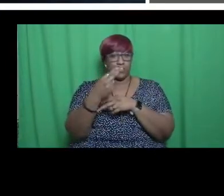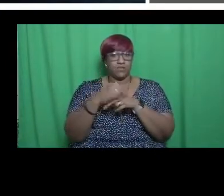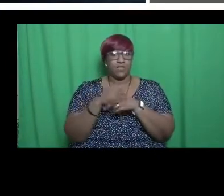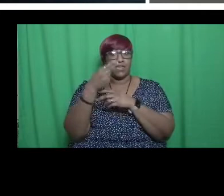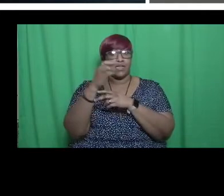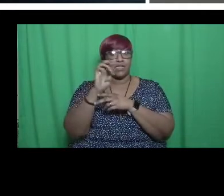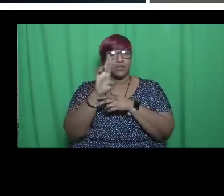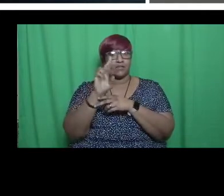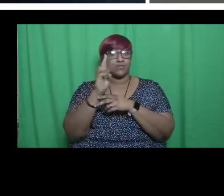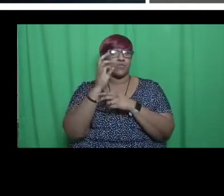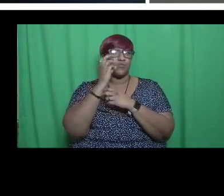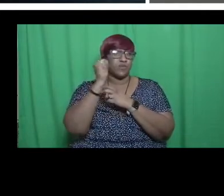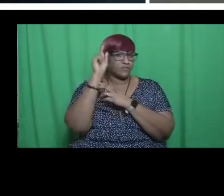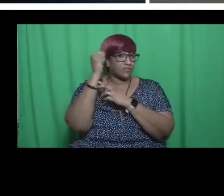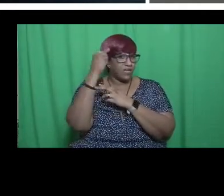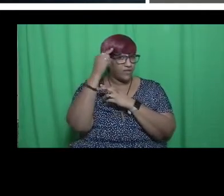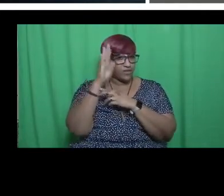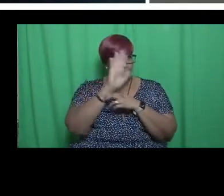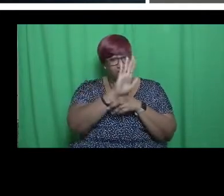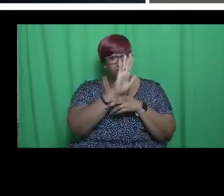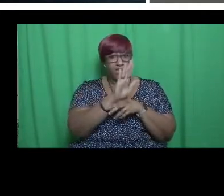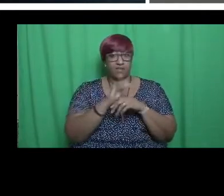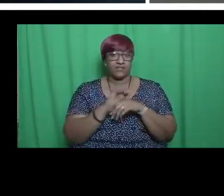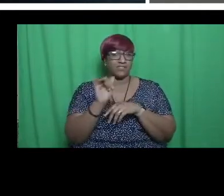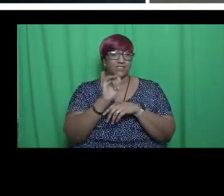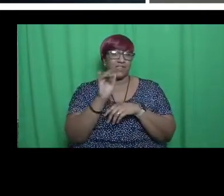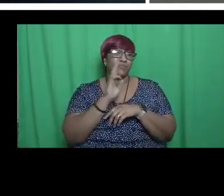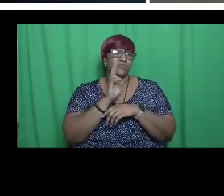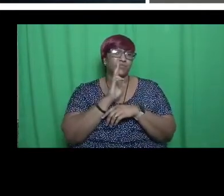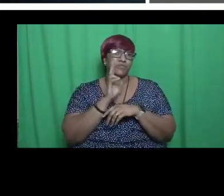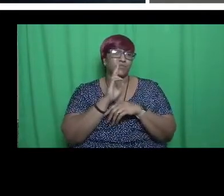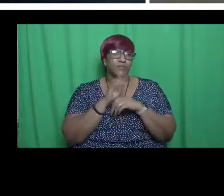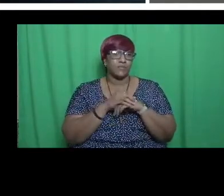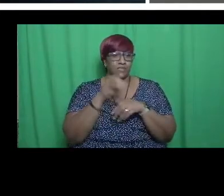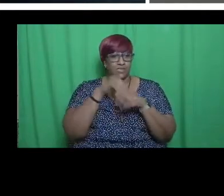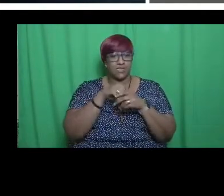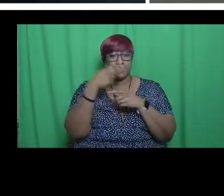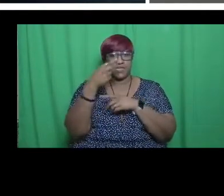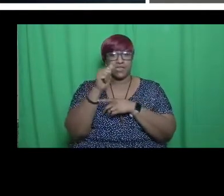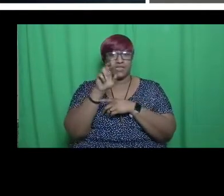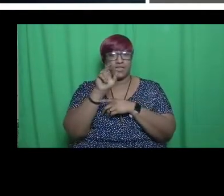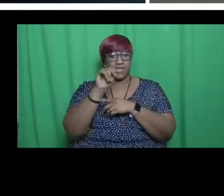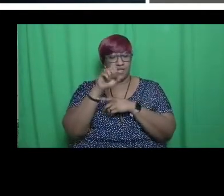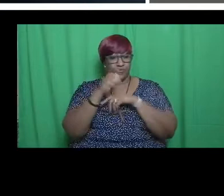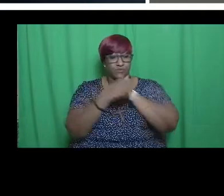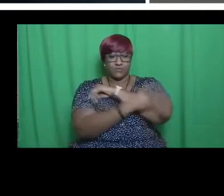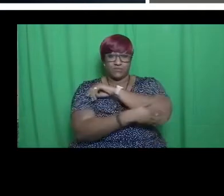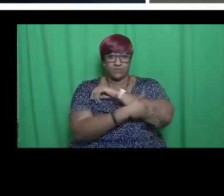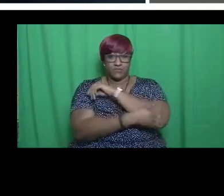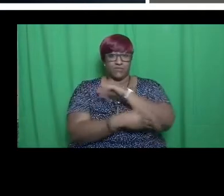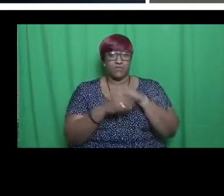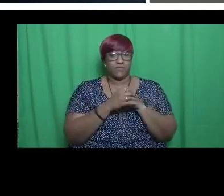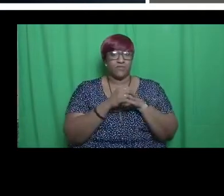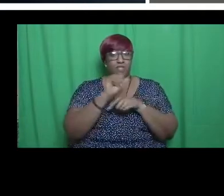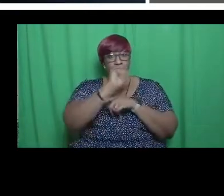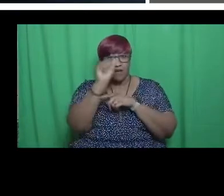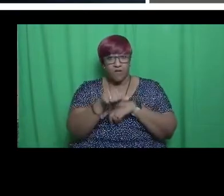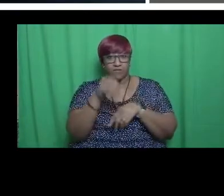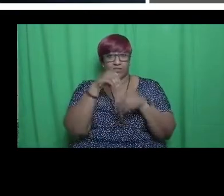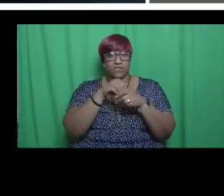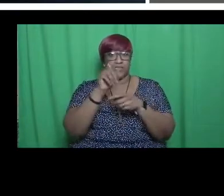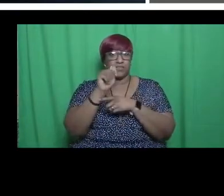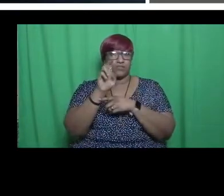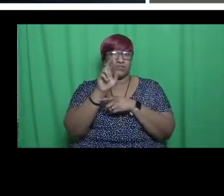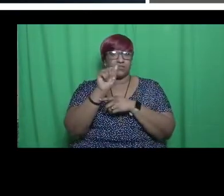was the governor of Galilee. And it's just like Houston is in Harris County. Austin is in Travis